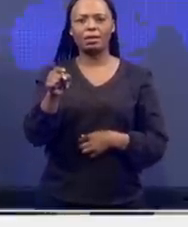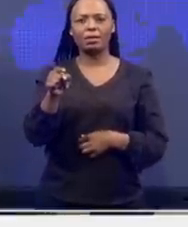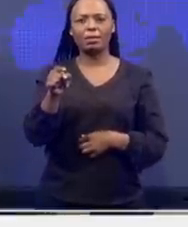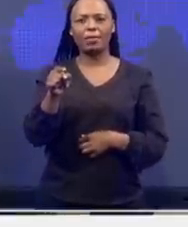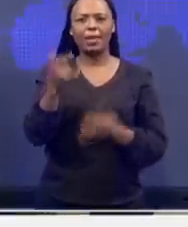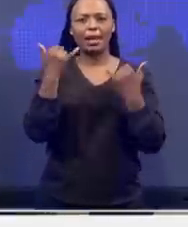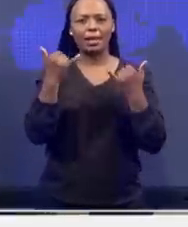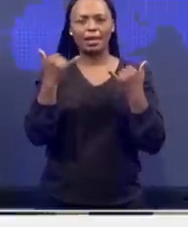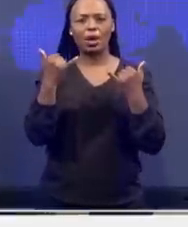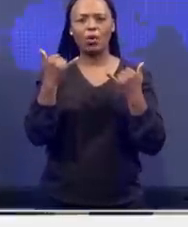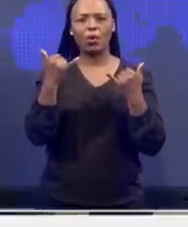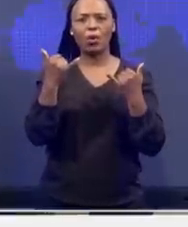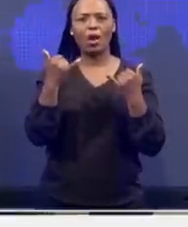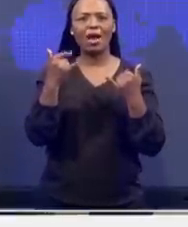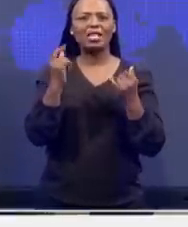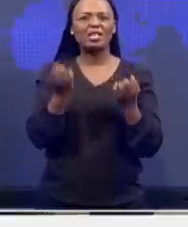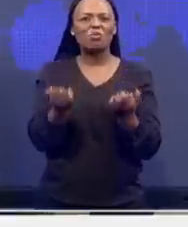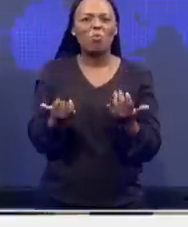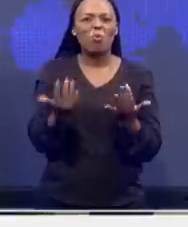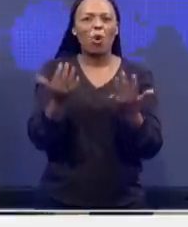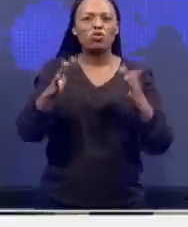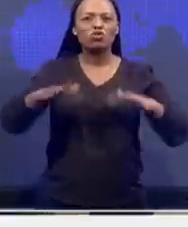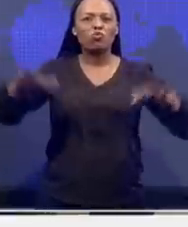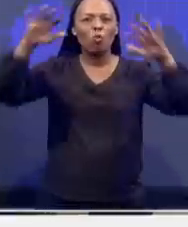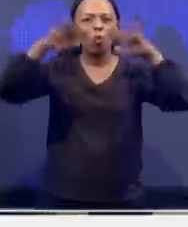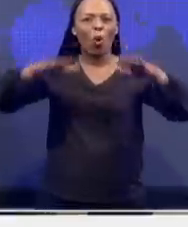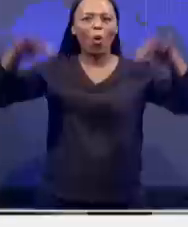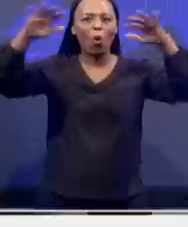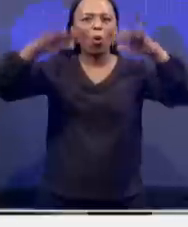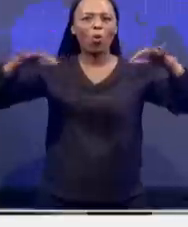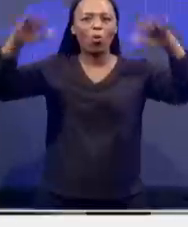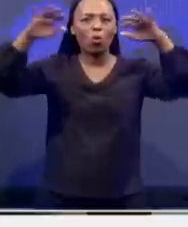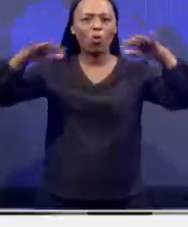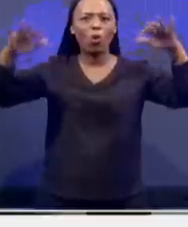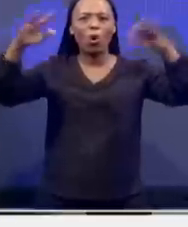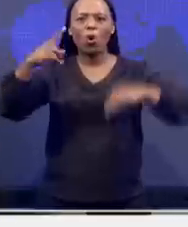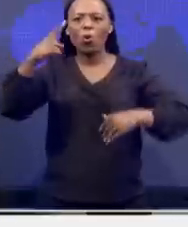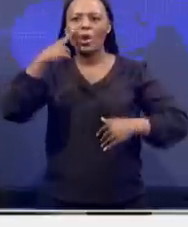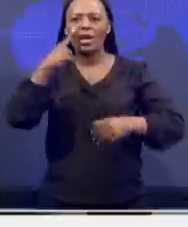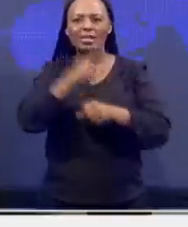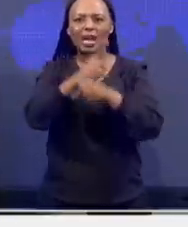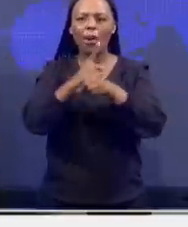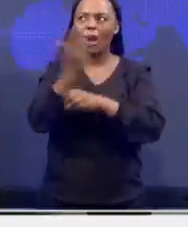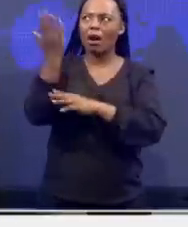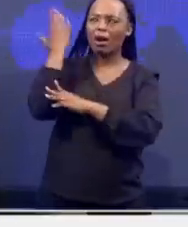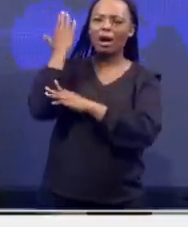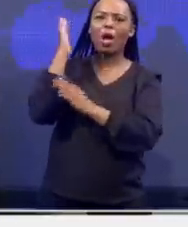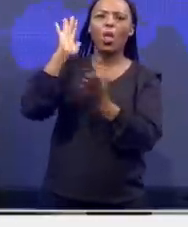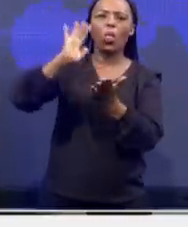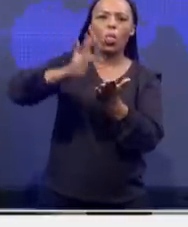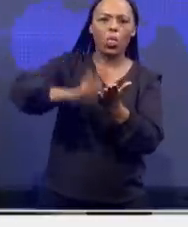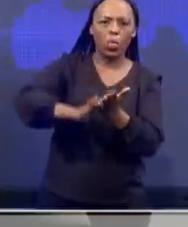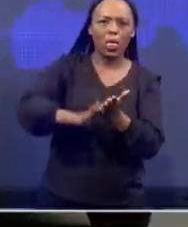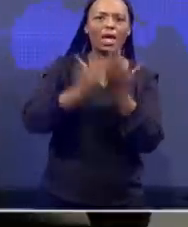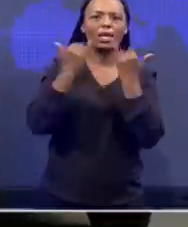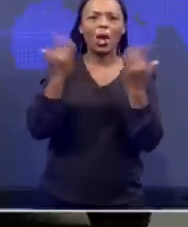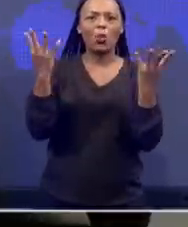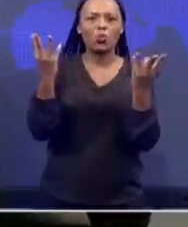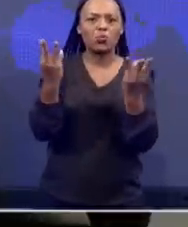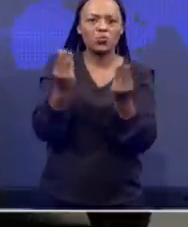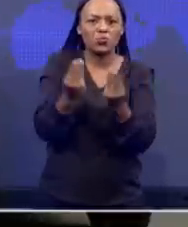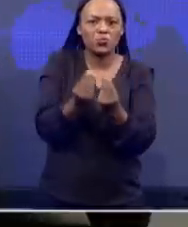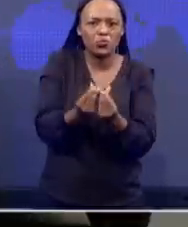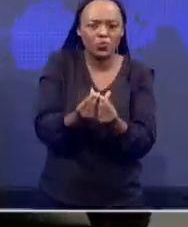the fire or the smoke that we have been seeing or we have witnessed over an hour ago has subsided. But from the visuals that